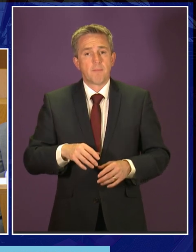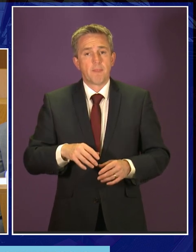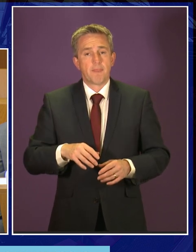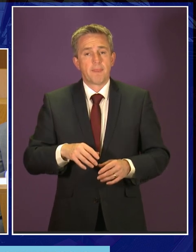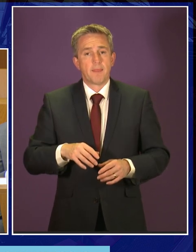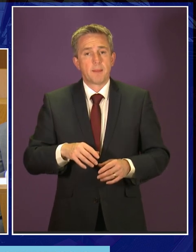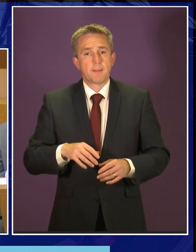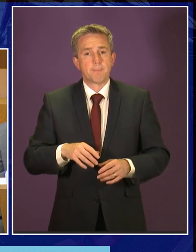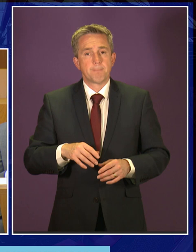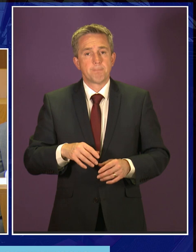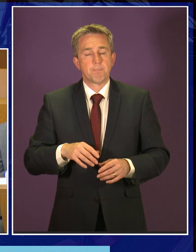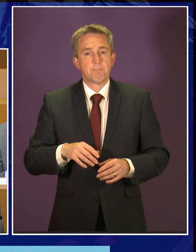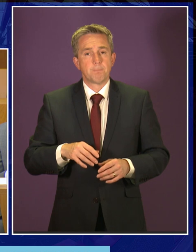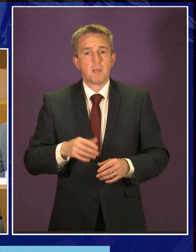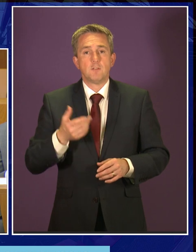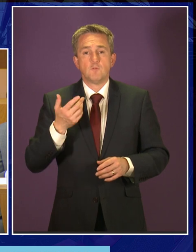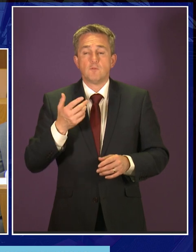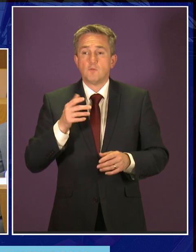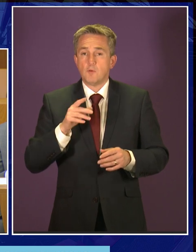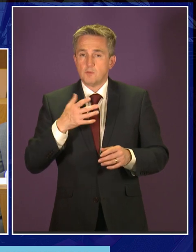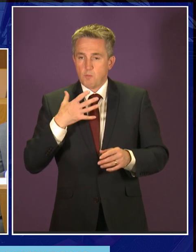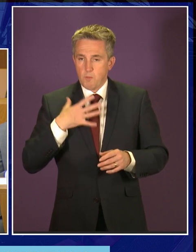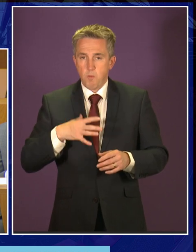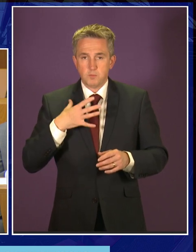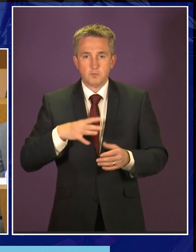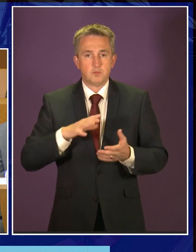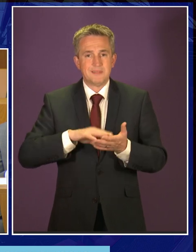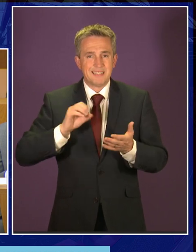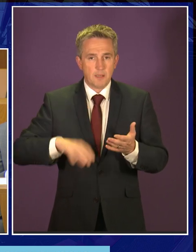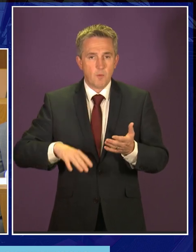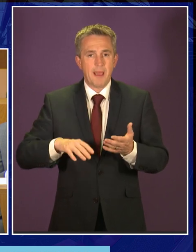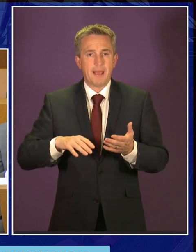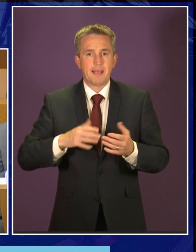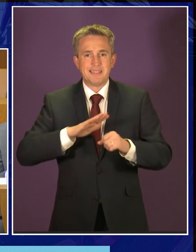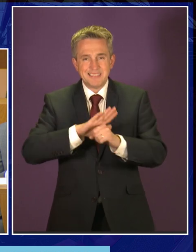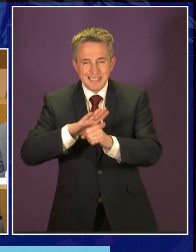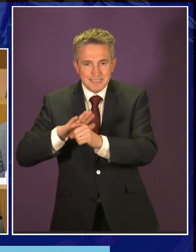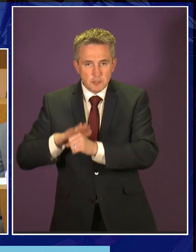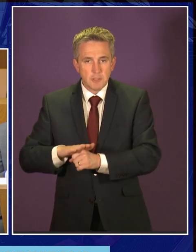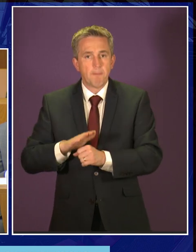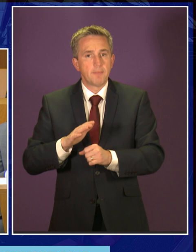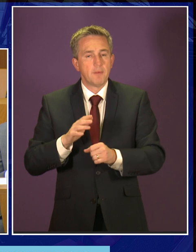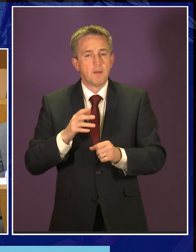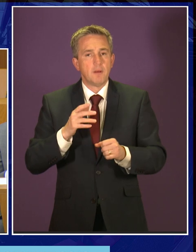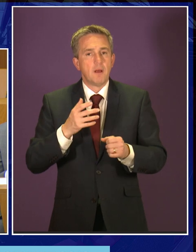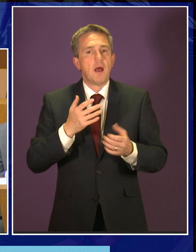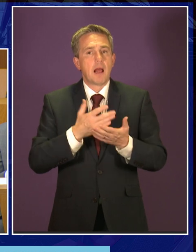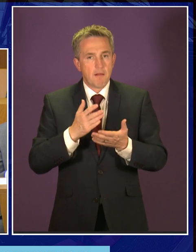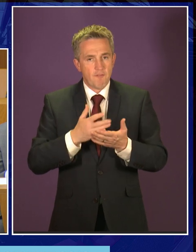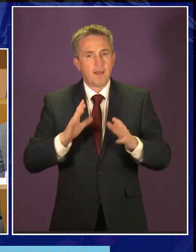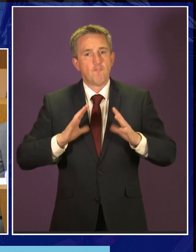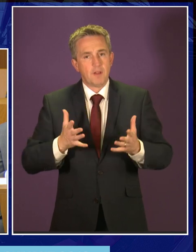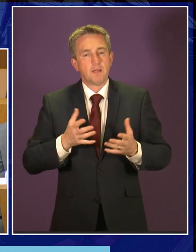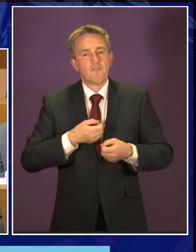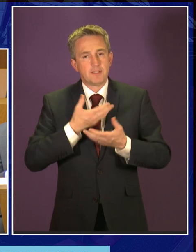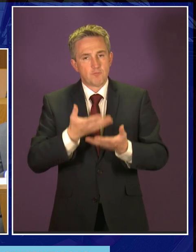approval or prior censorship on such expression is clarified in the constitutional text.